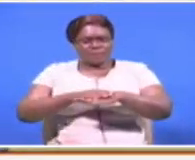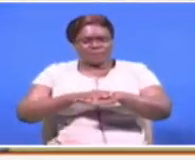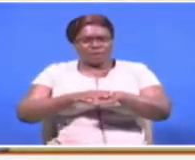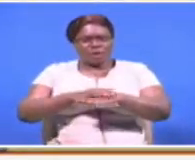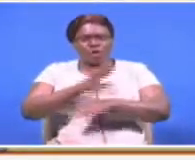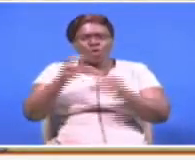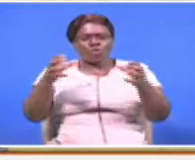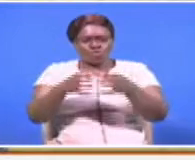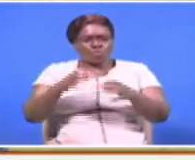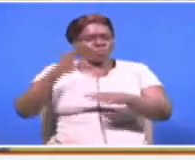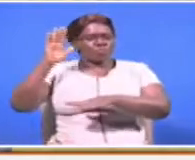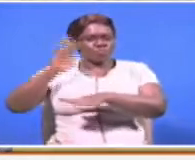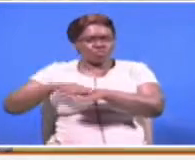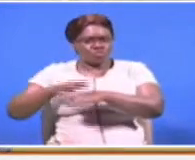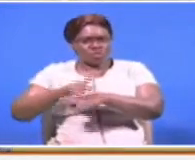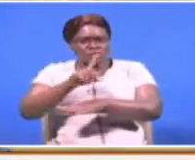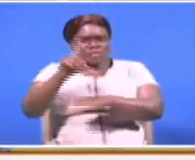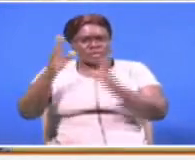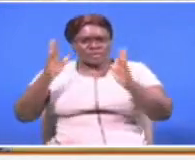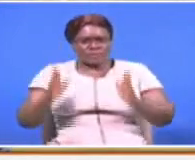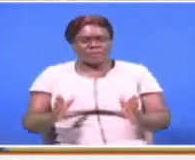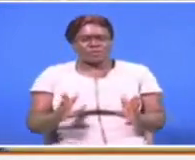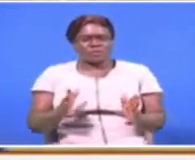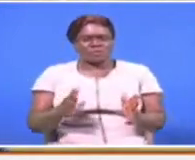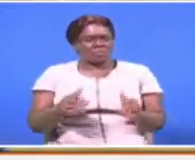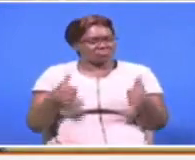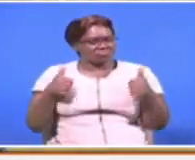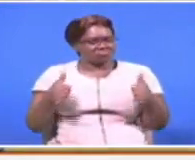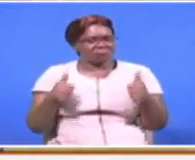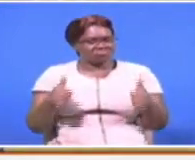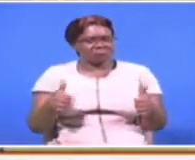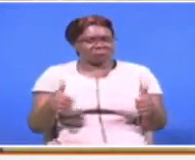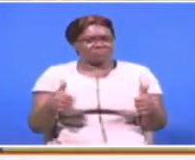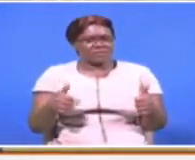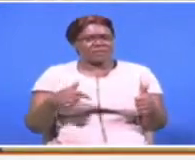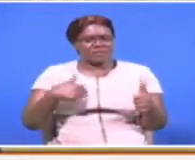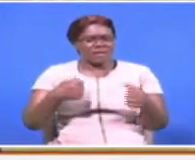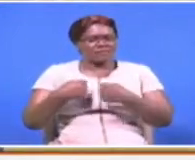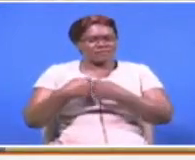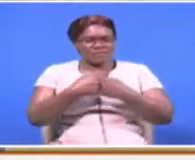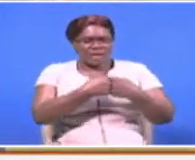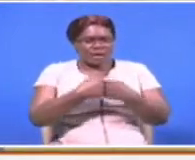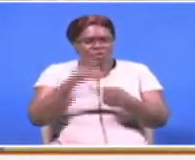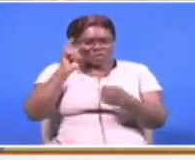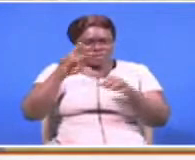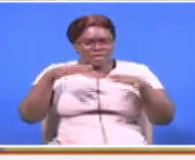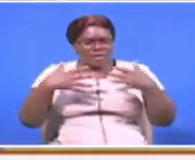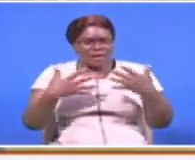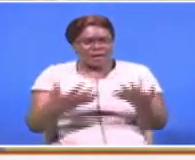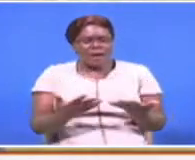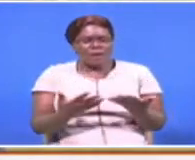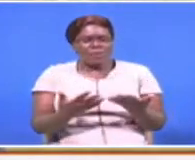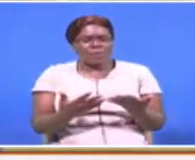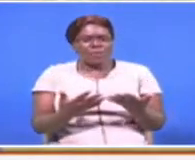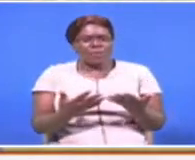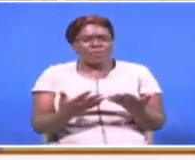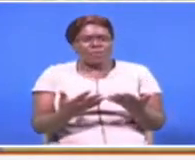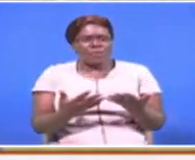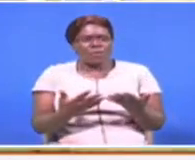week.